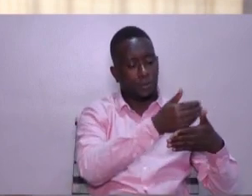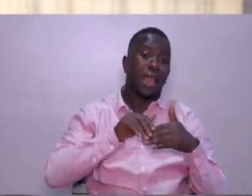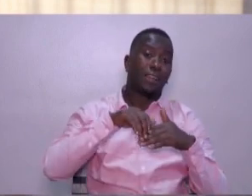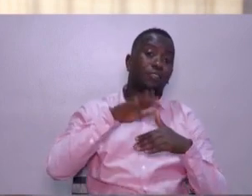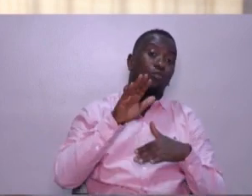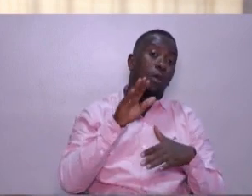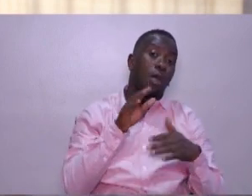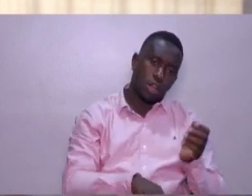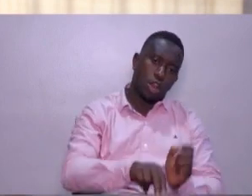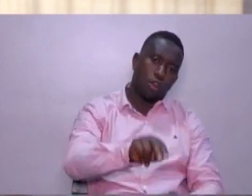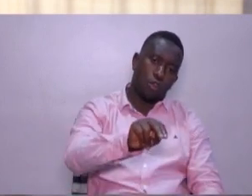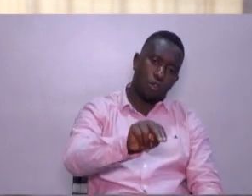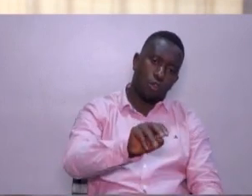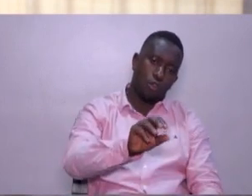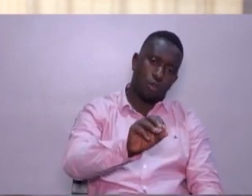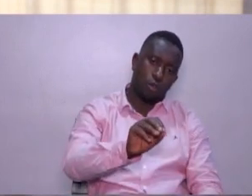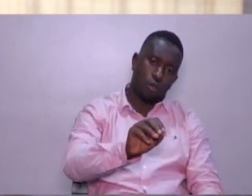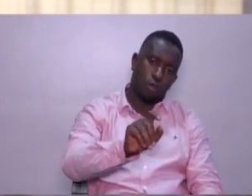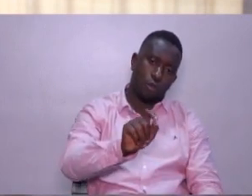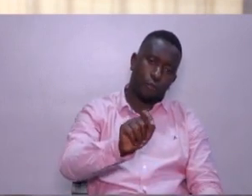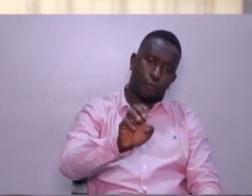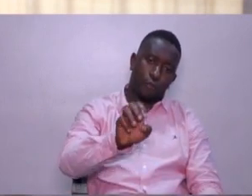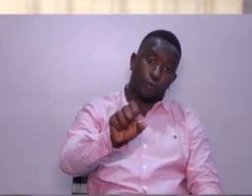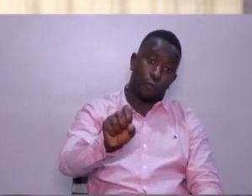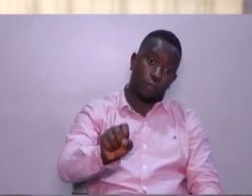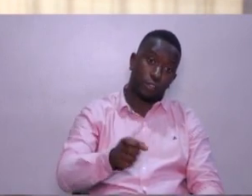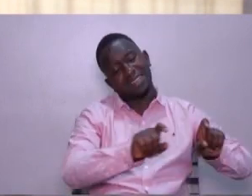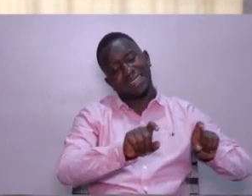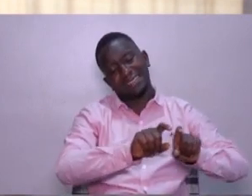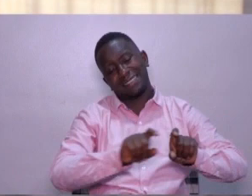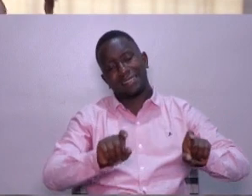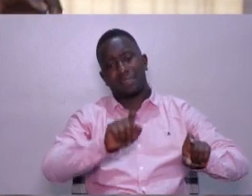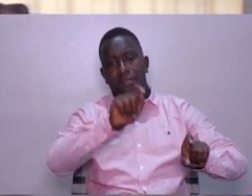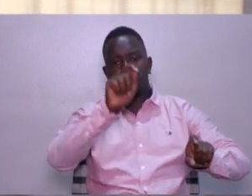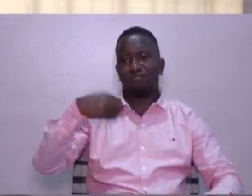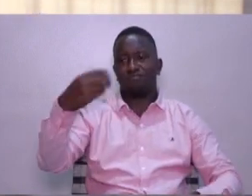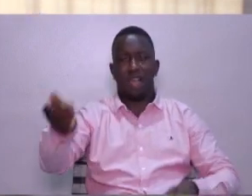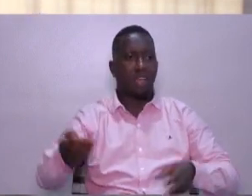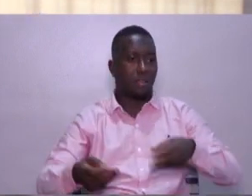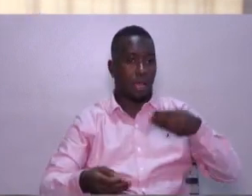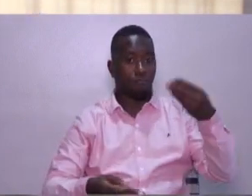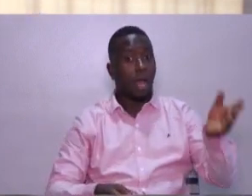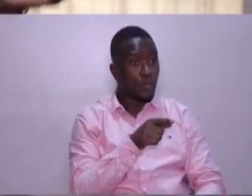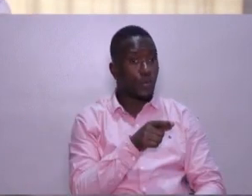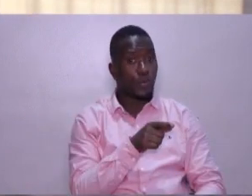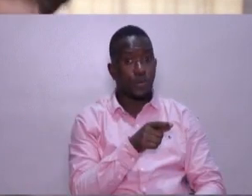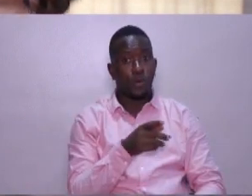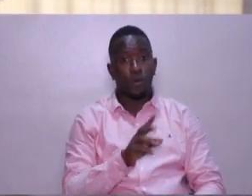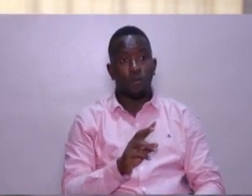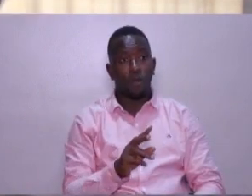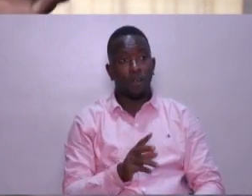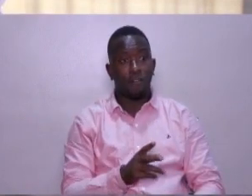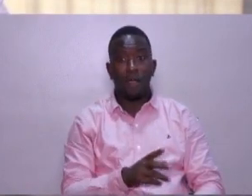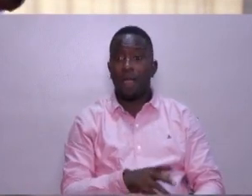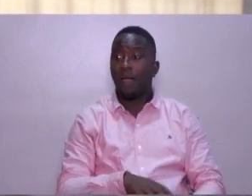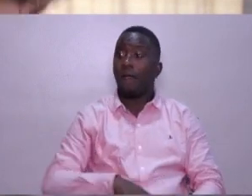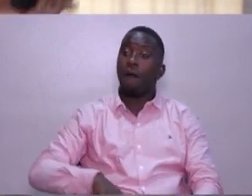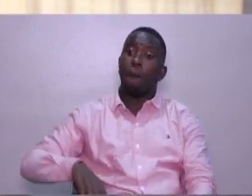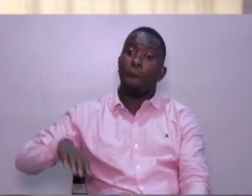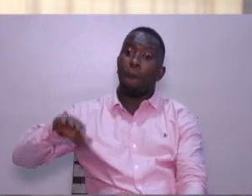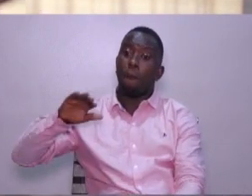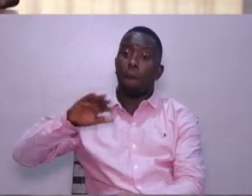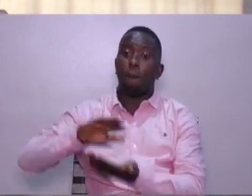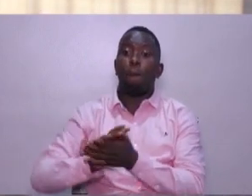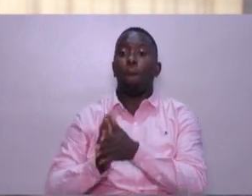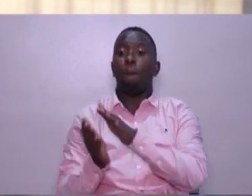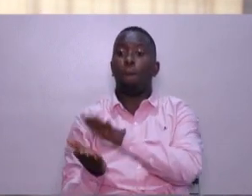extra notes, which is text. Now, those extra notes come from you call them handout. Don't pack the whole 15, 20